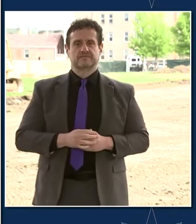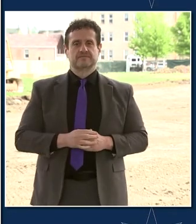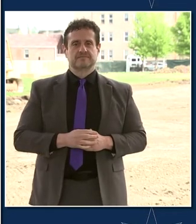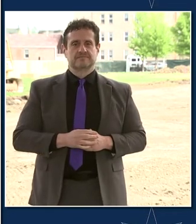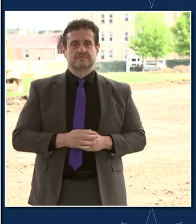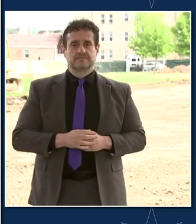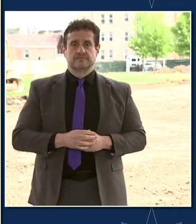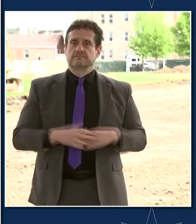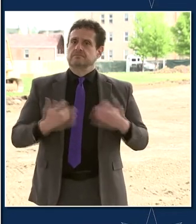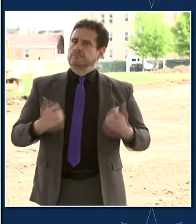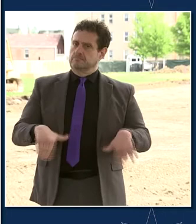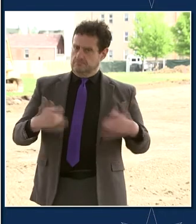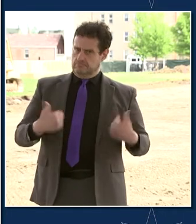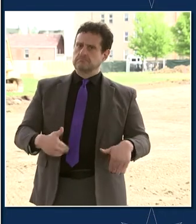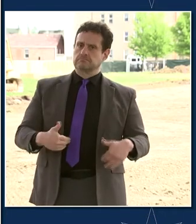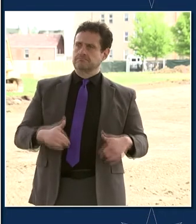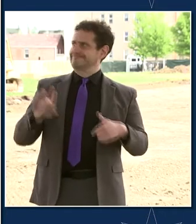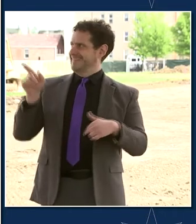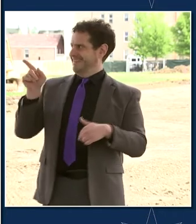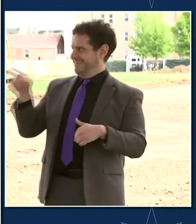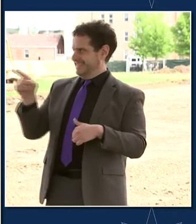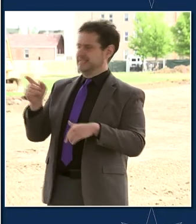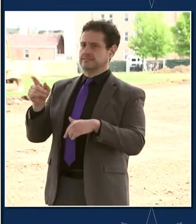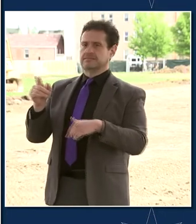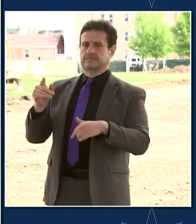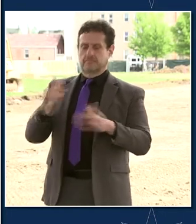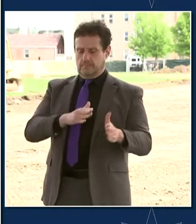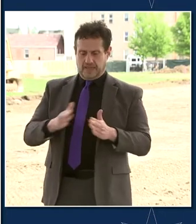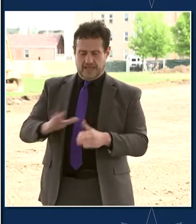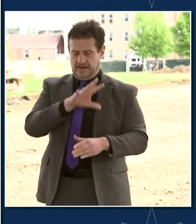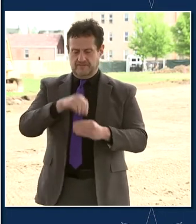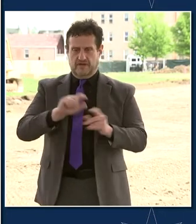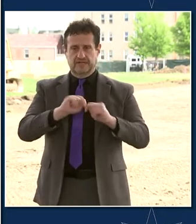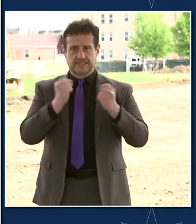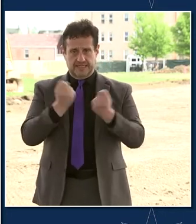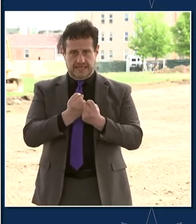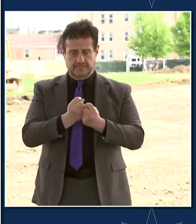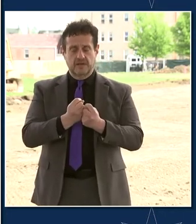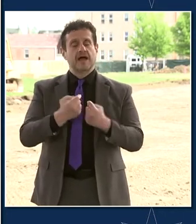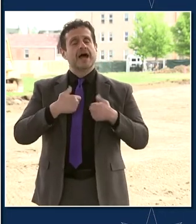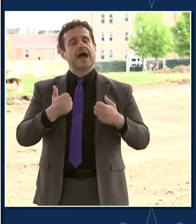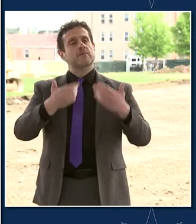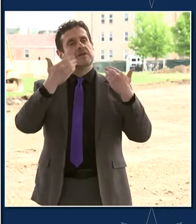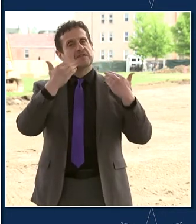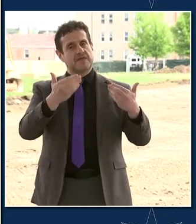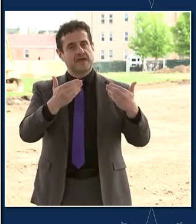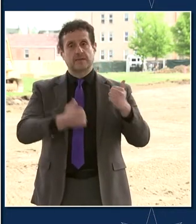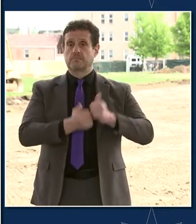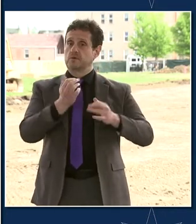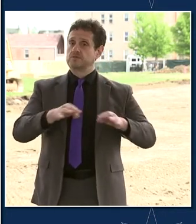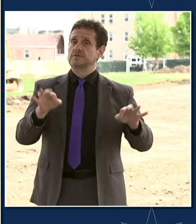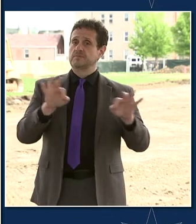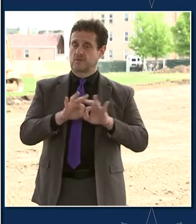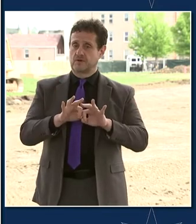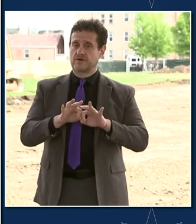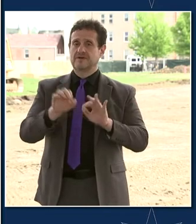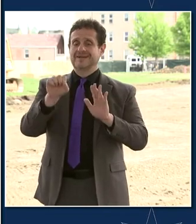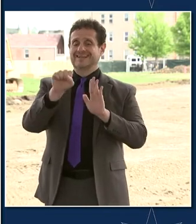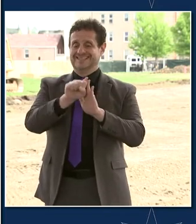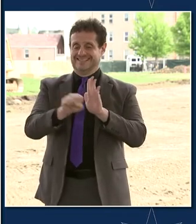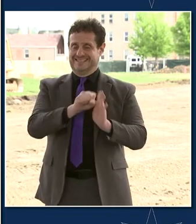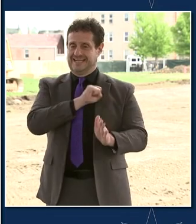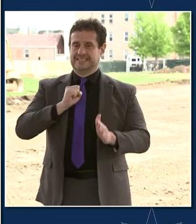This was truly a team effort, and I will also want to send my thanks first and foremost to State